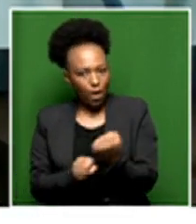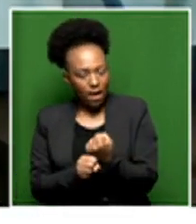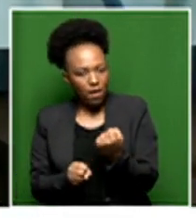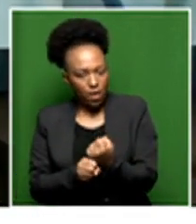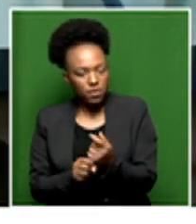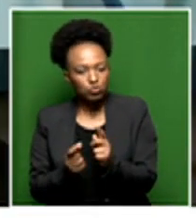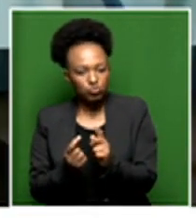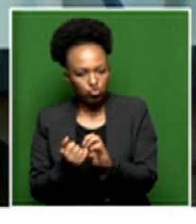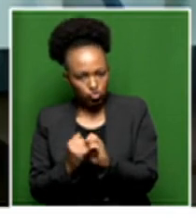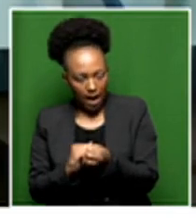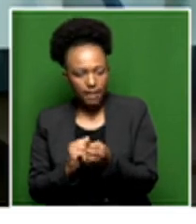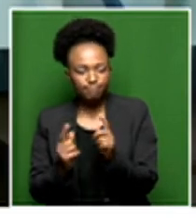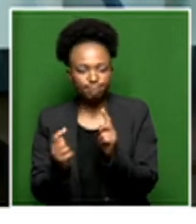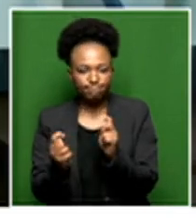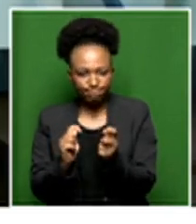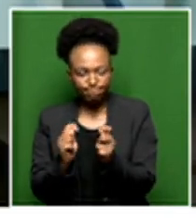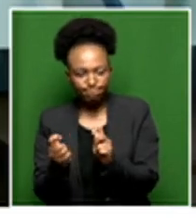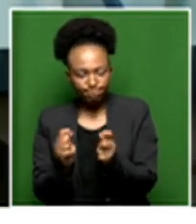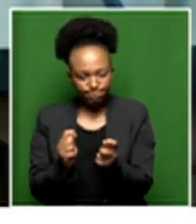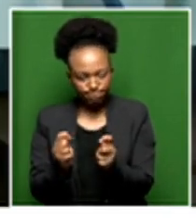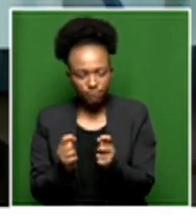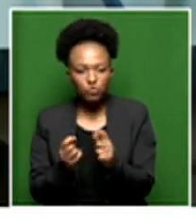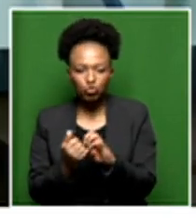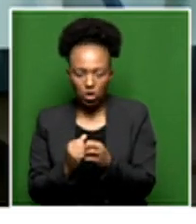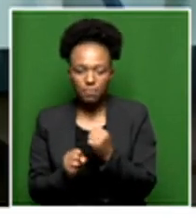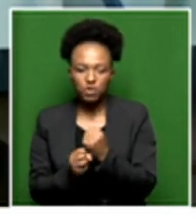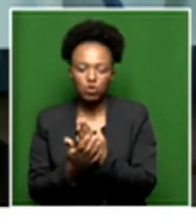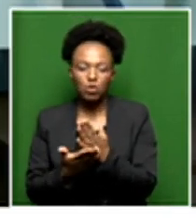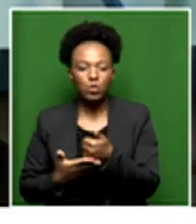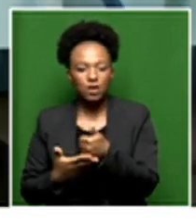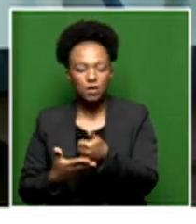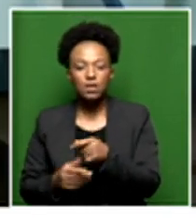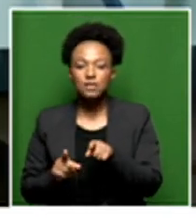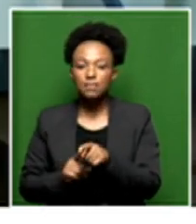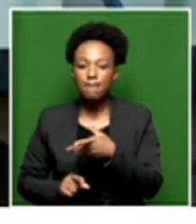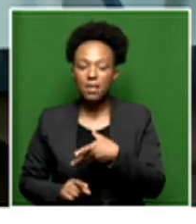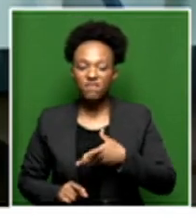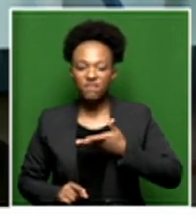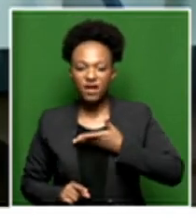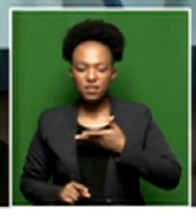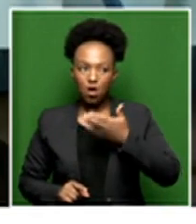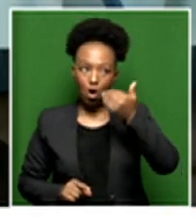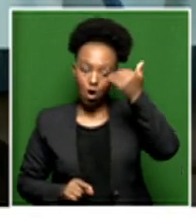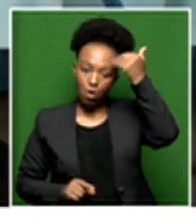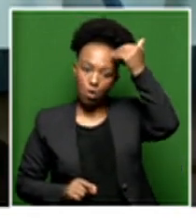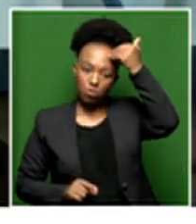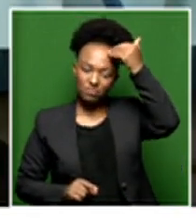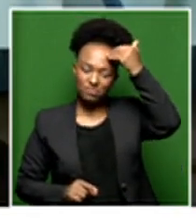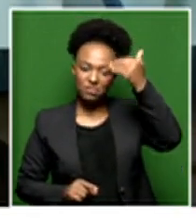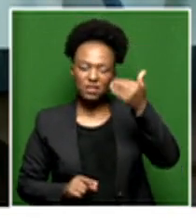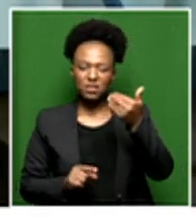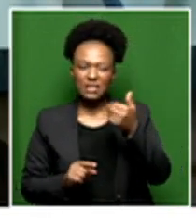that to try and mitigate that kind of a response. And then parents move into kind of a cognitive mode of trying to